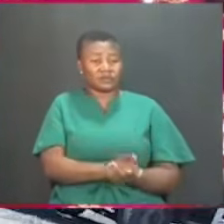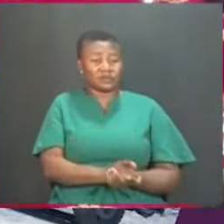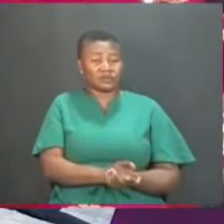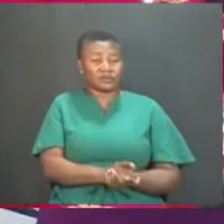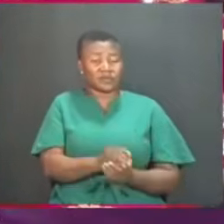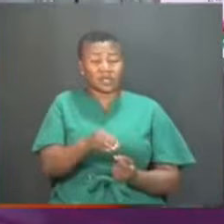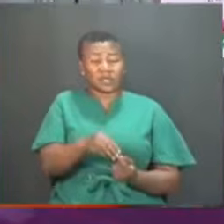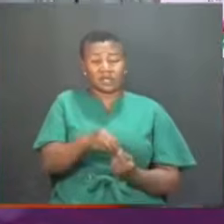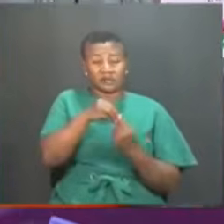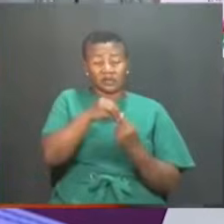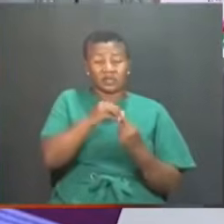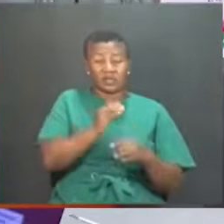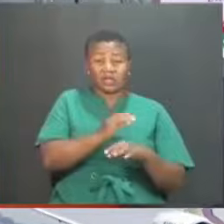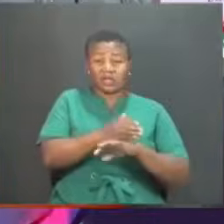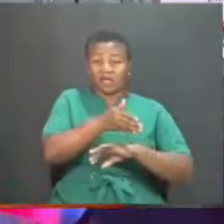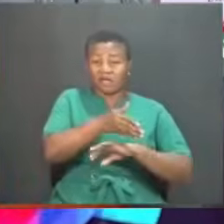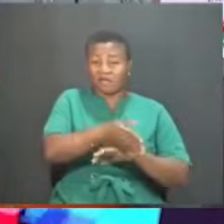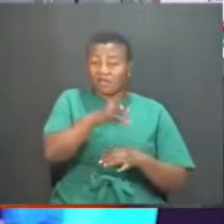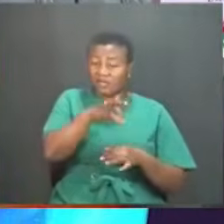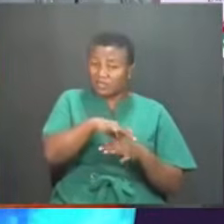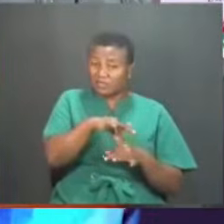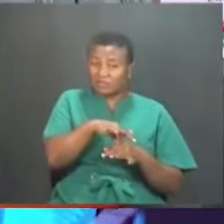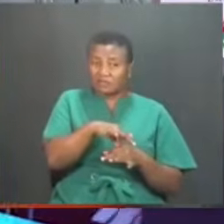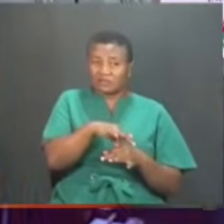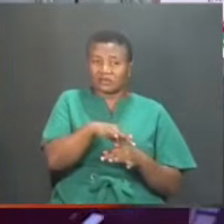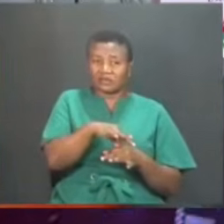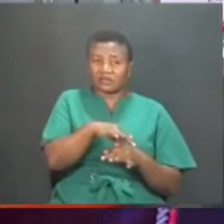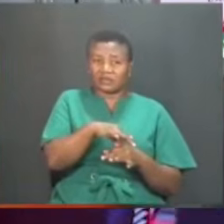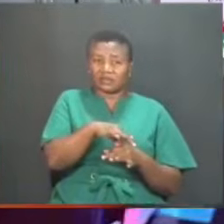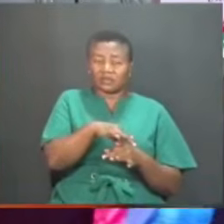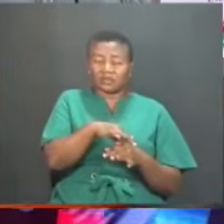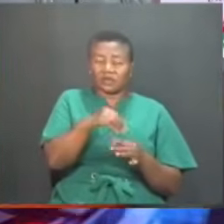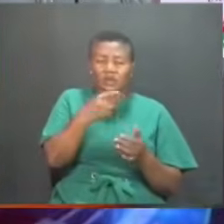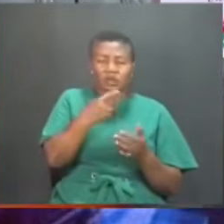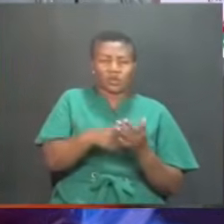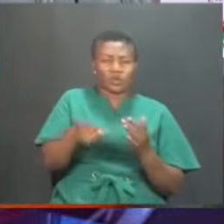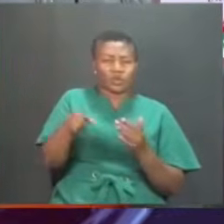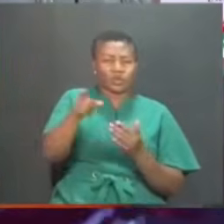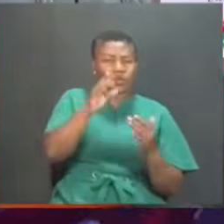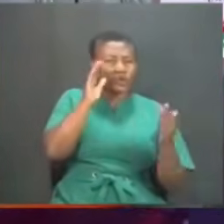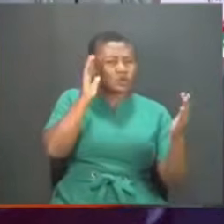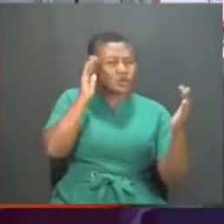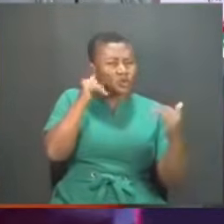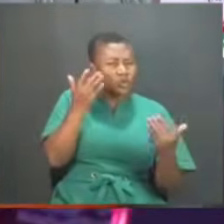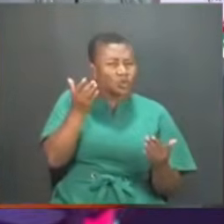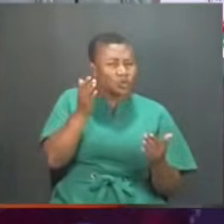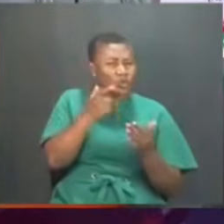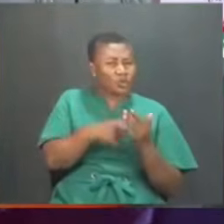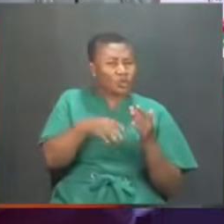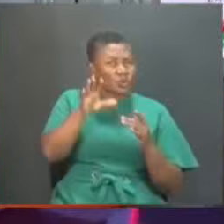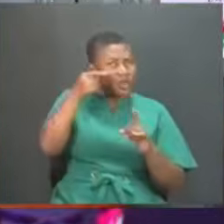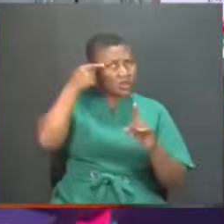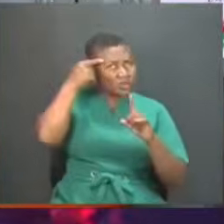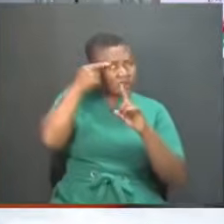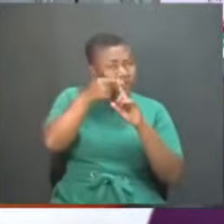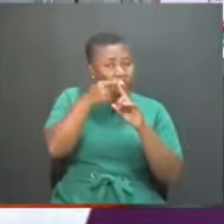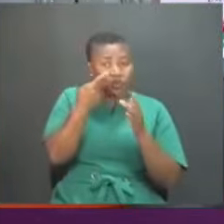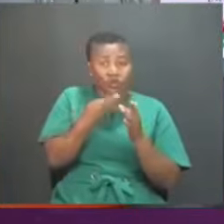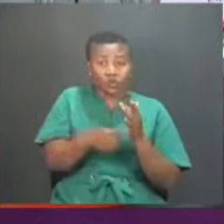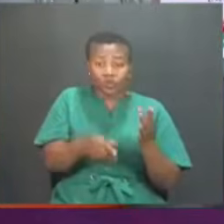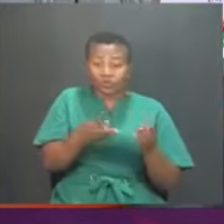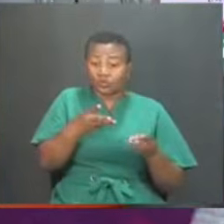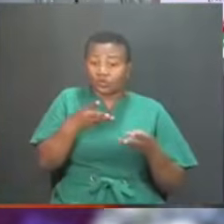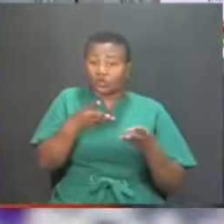after elections. And therefore, what were they anticipating and what measures did they put in